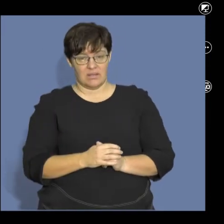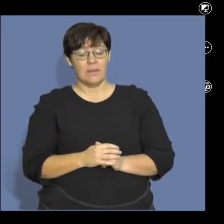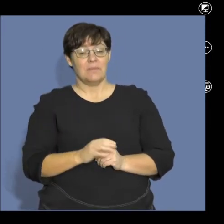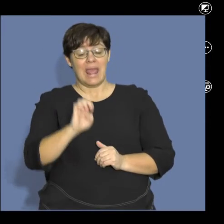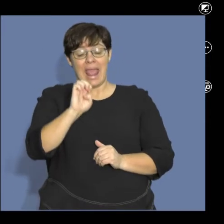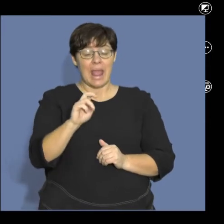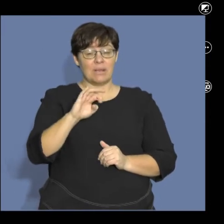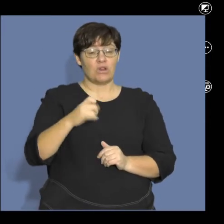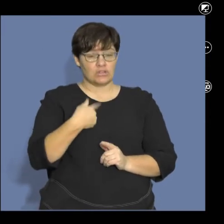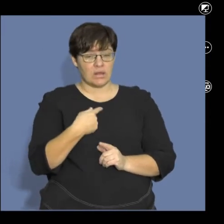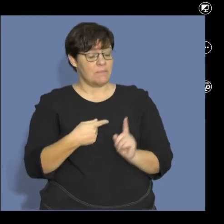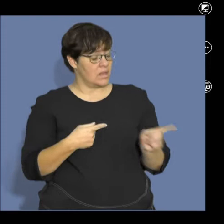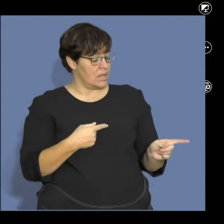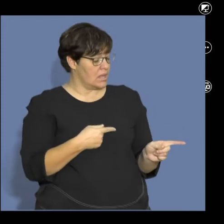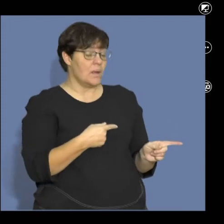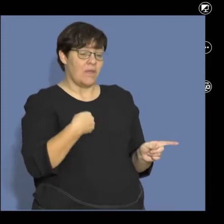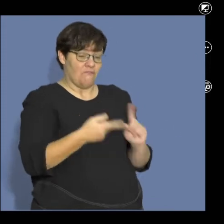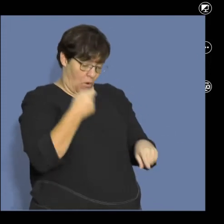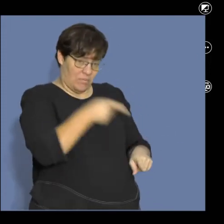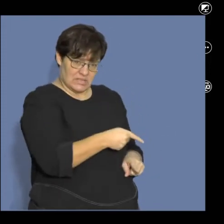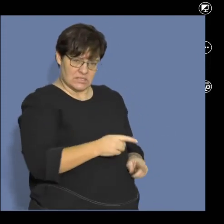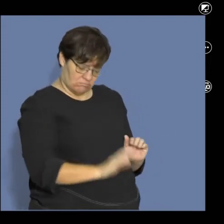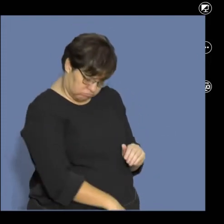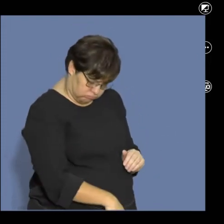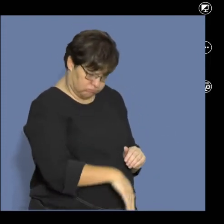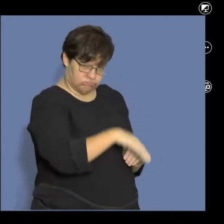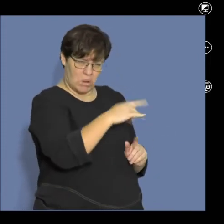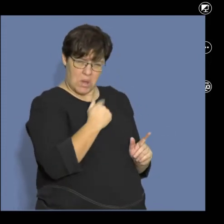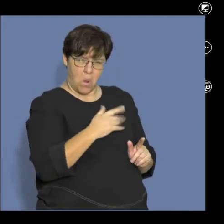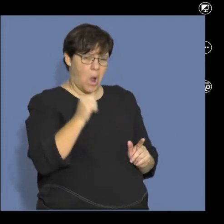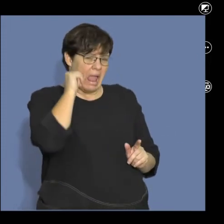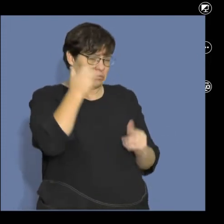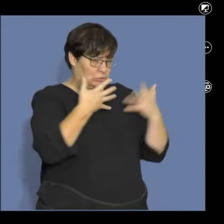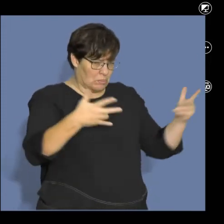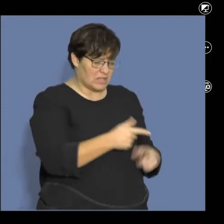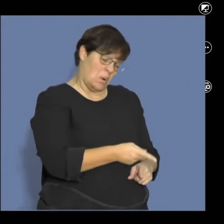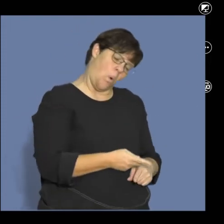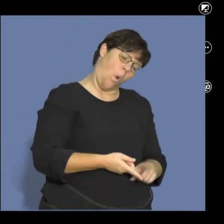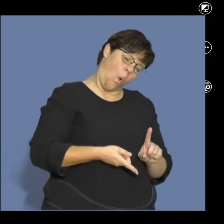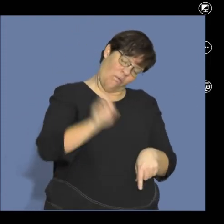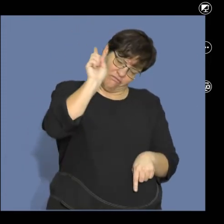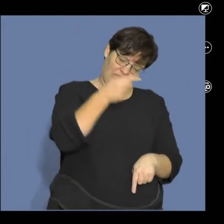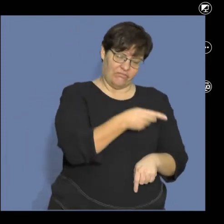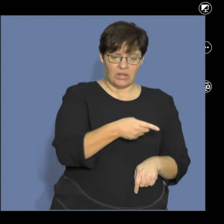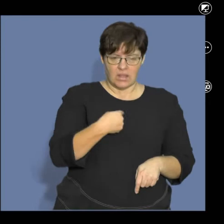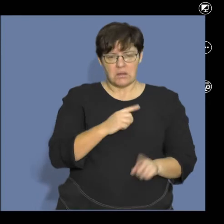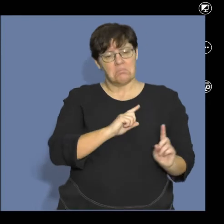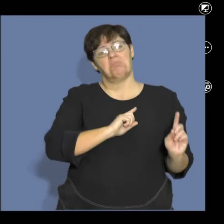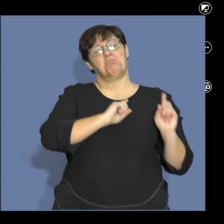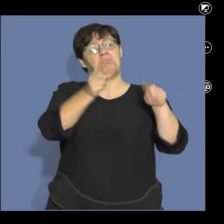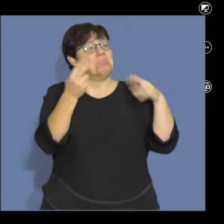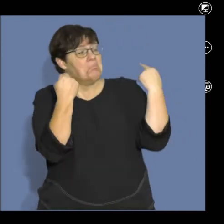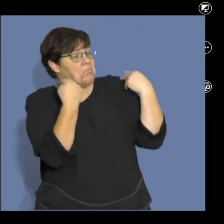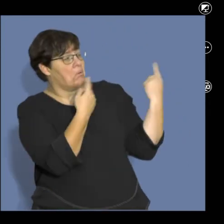And immigration is go away. We don't need you. Leaving a population